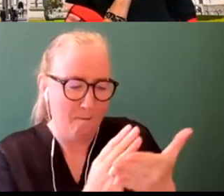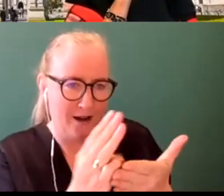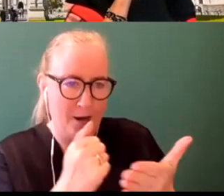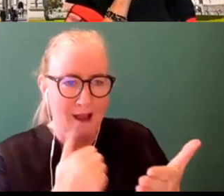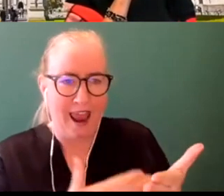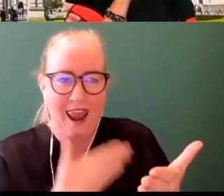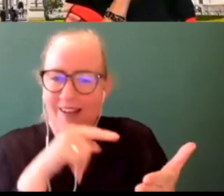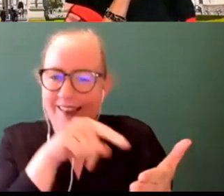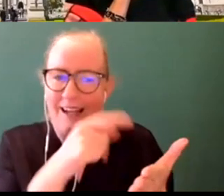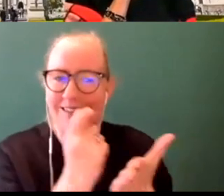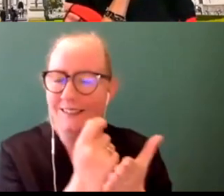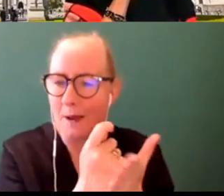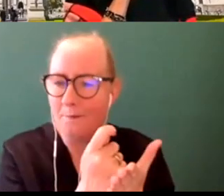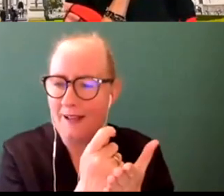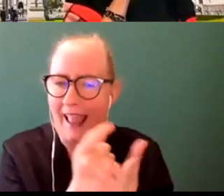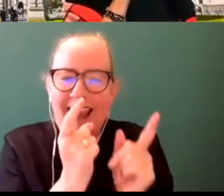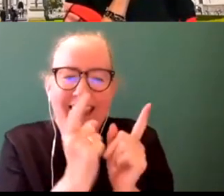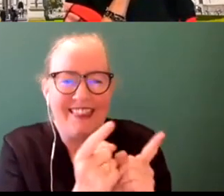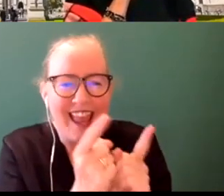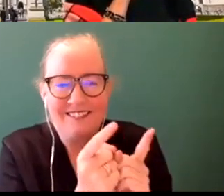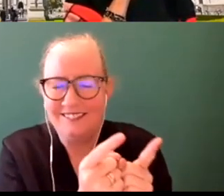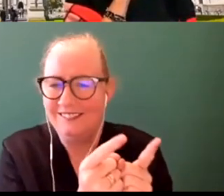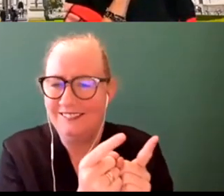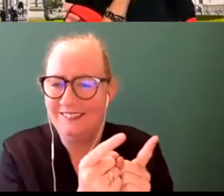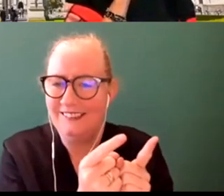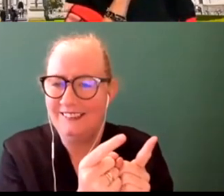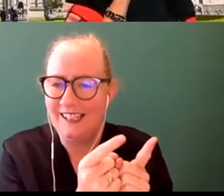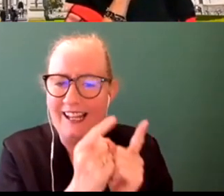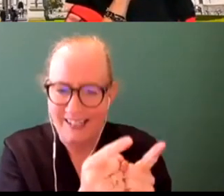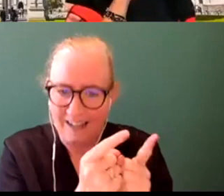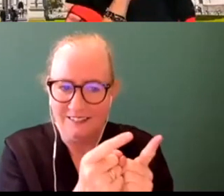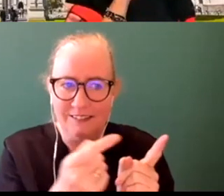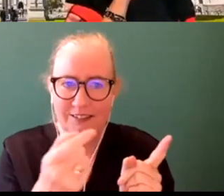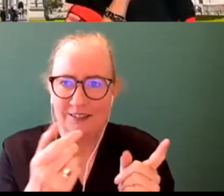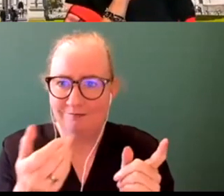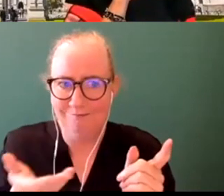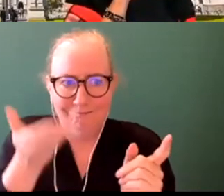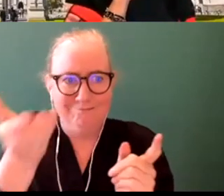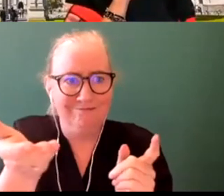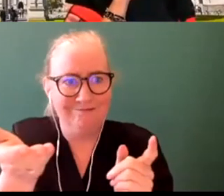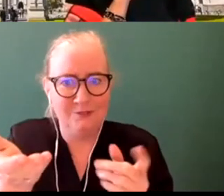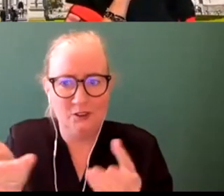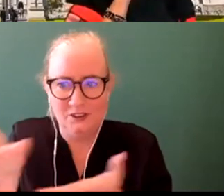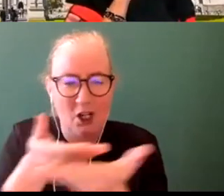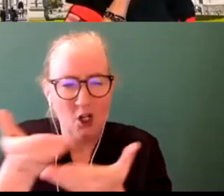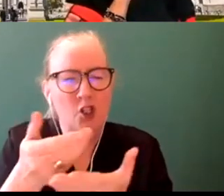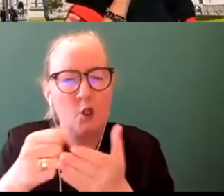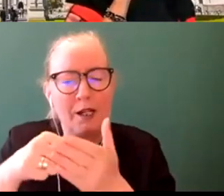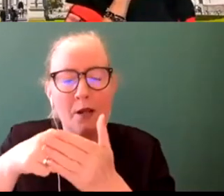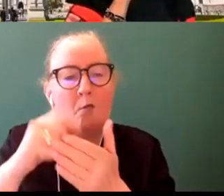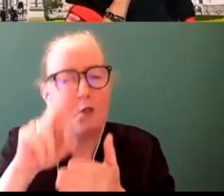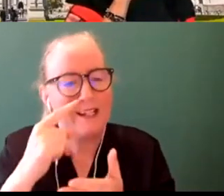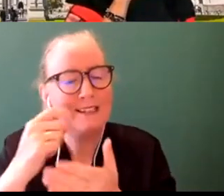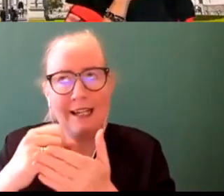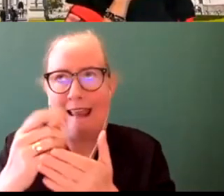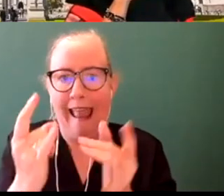time, and that's what I think is being suggested here. We're seeing an emerging complexity,